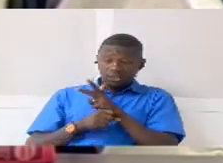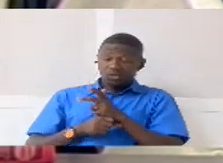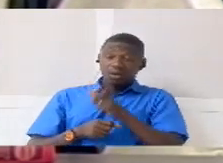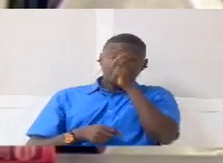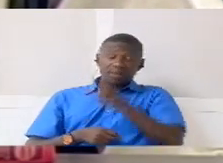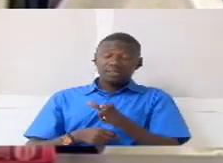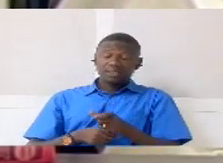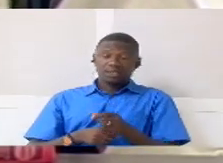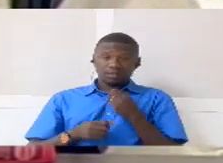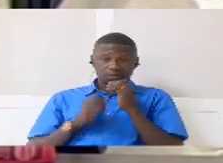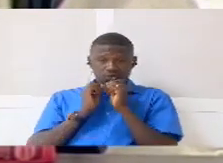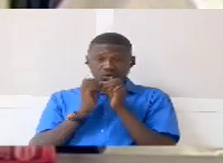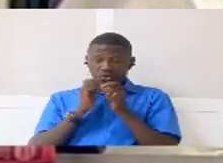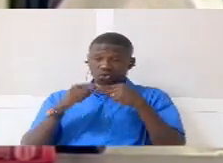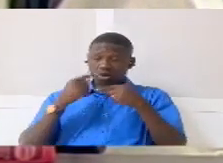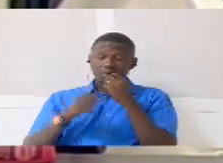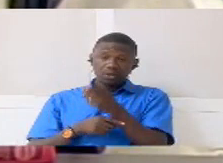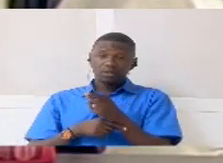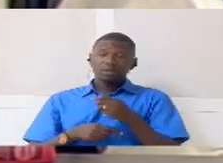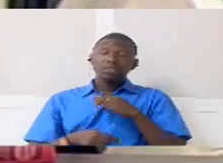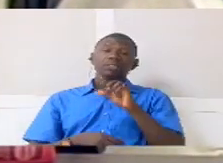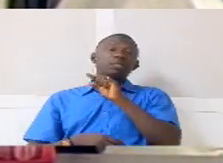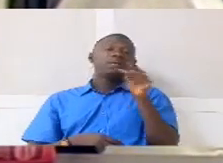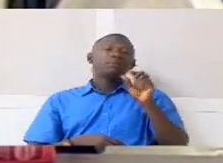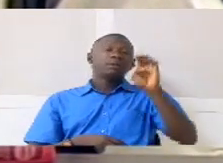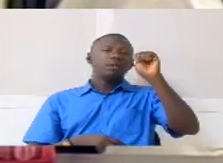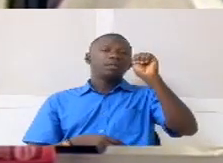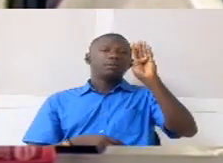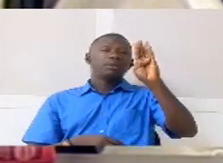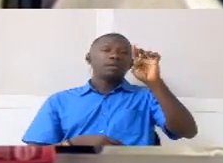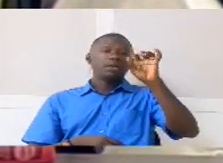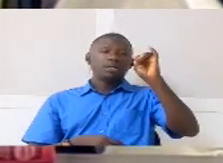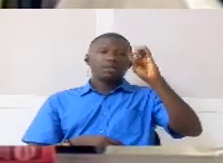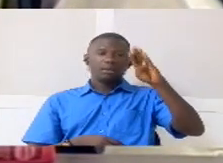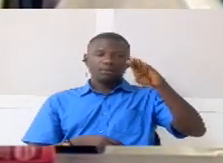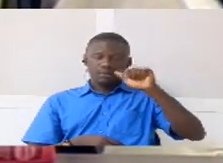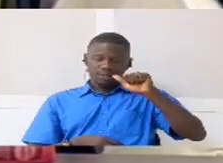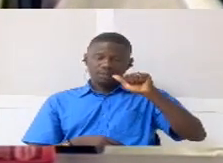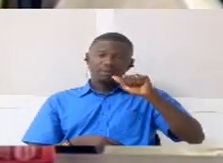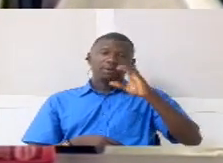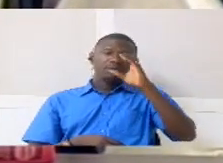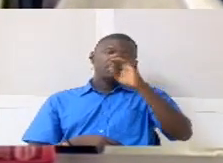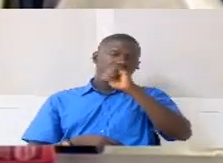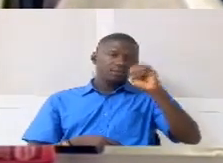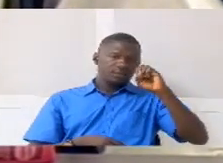called Ibrahim Cisse. Ying prisoner min ka falete ngomu lan tombon tambal di former army general of Gambia kono janto. And the prisoner